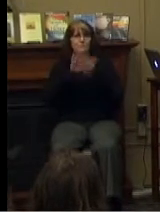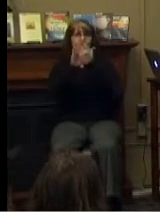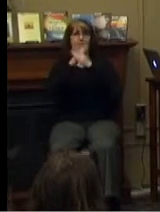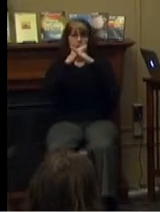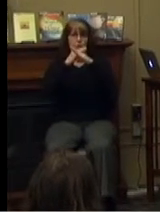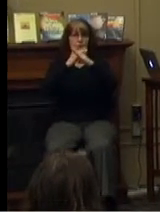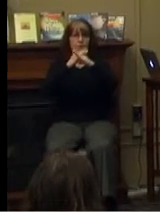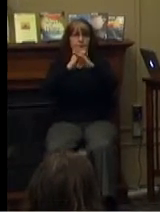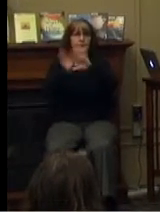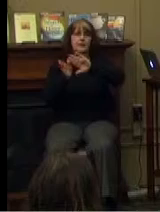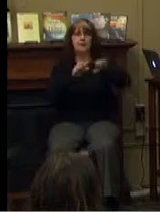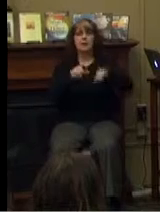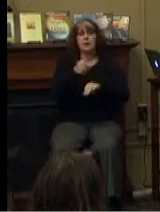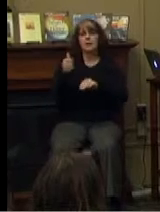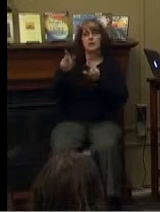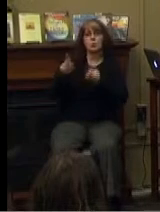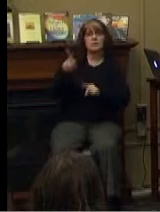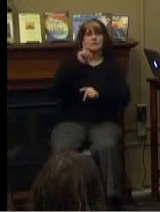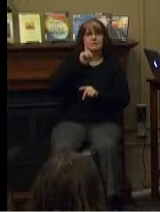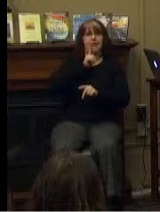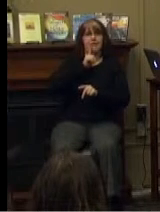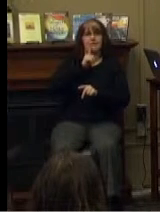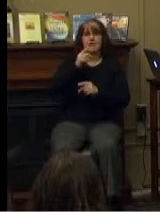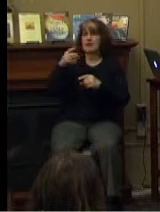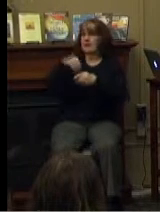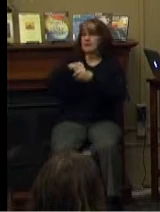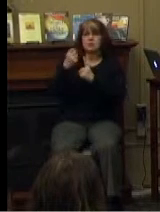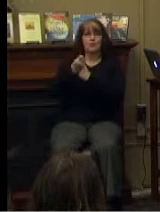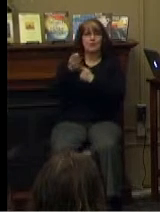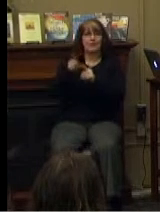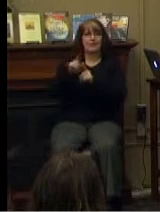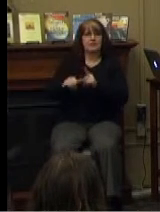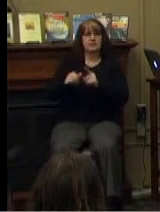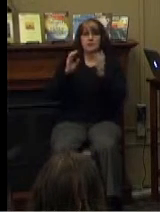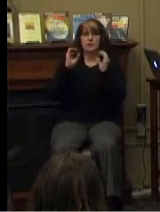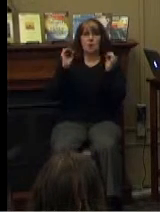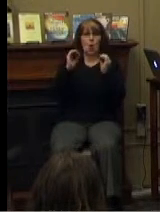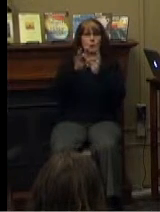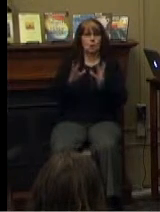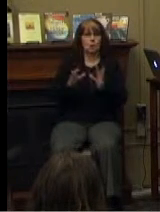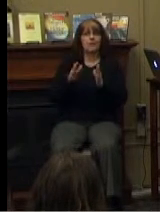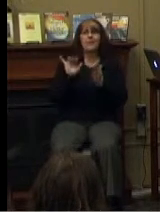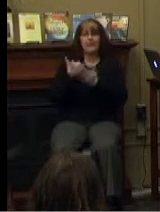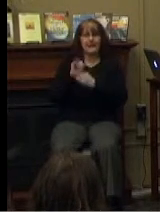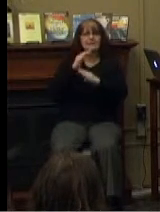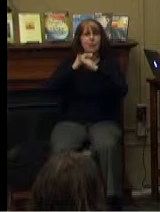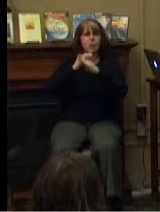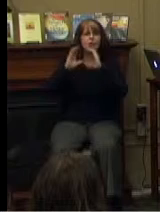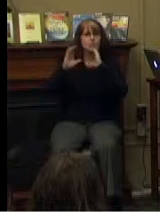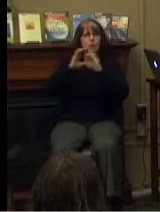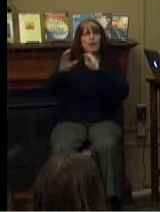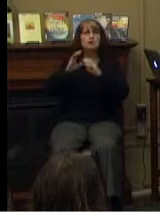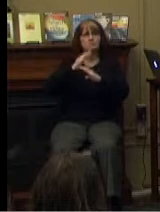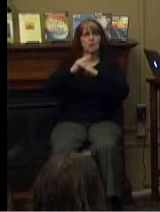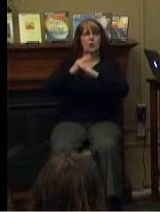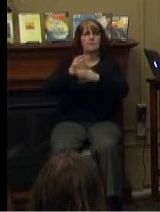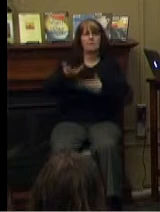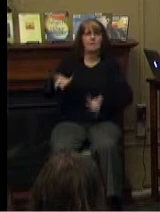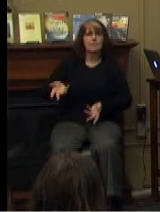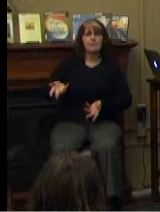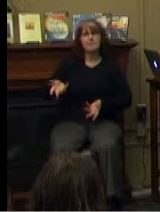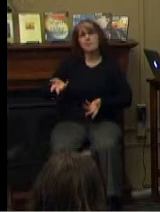they're in a setting like this, and without an interpreter, that's the barrier because there's a communication barrier. So those